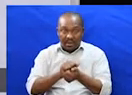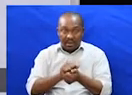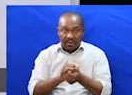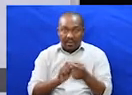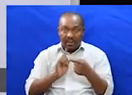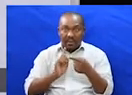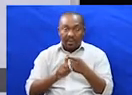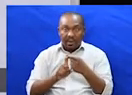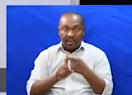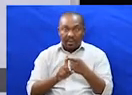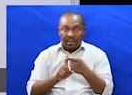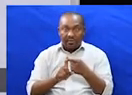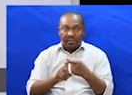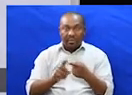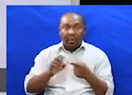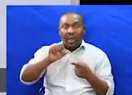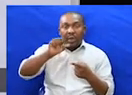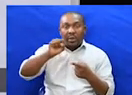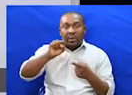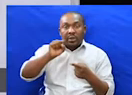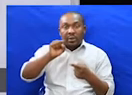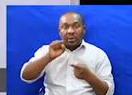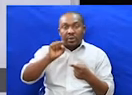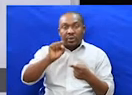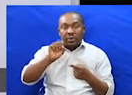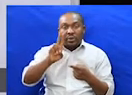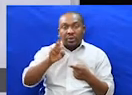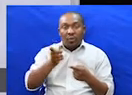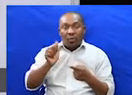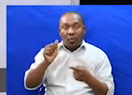my dear student, sugar molecule. Sugar